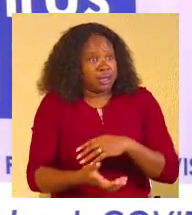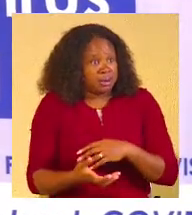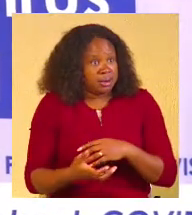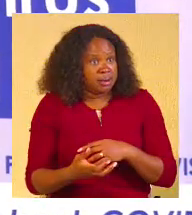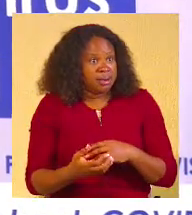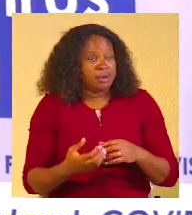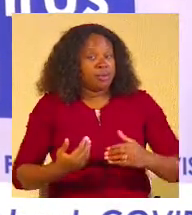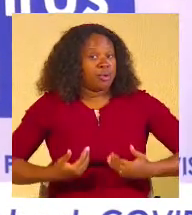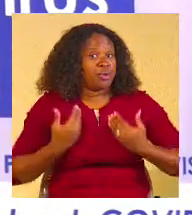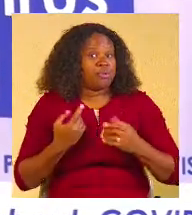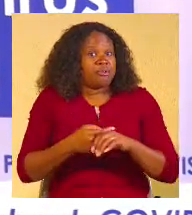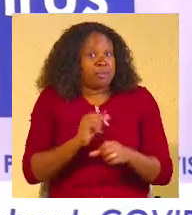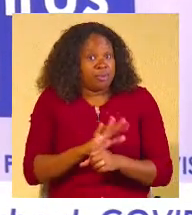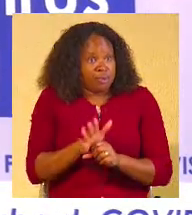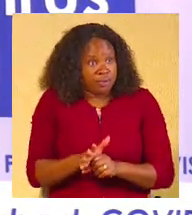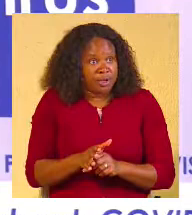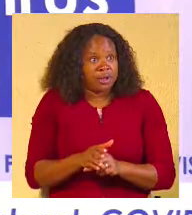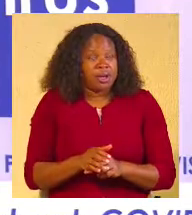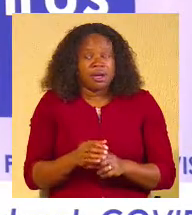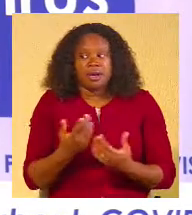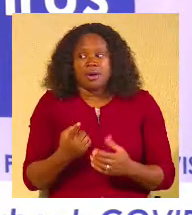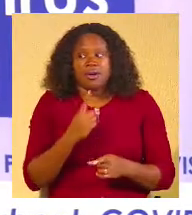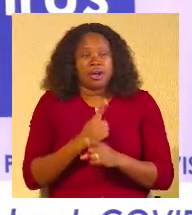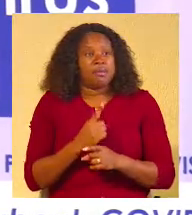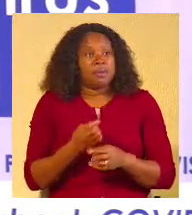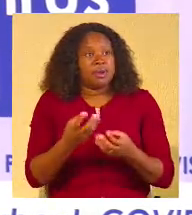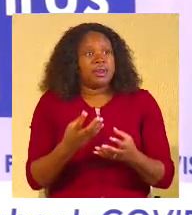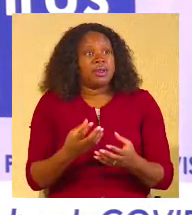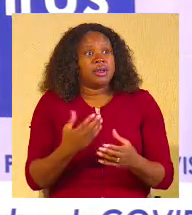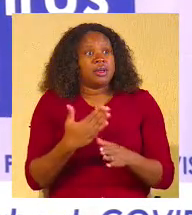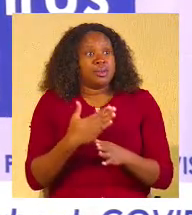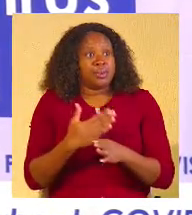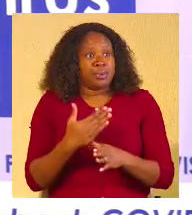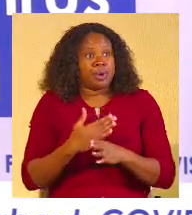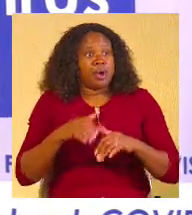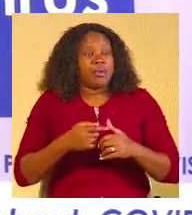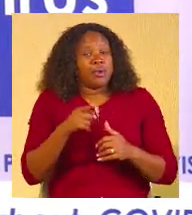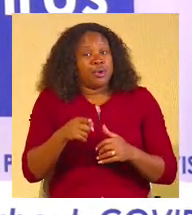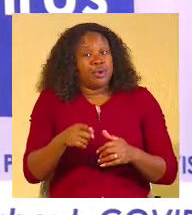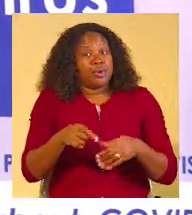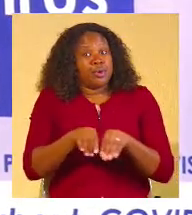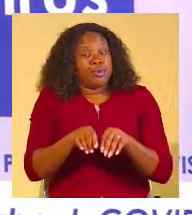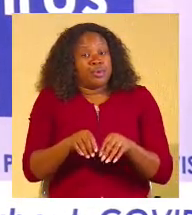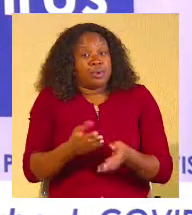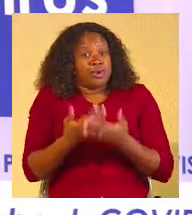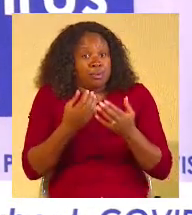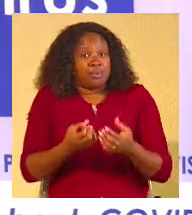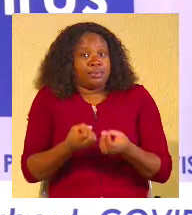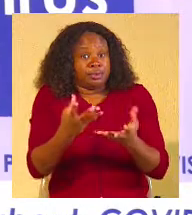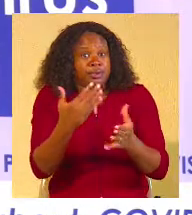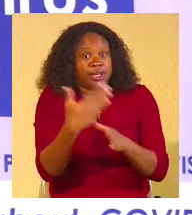by the youth during the pandemic? And since government offers jobs in the art industry, how are you looking into providing jobs for these